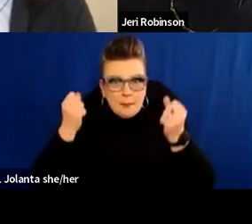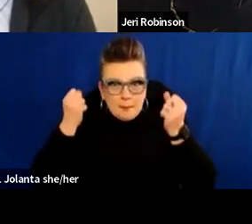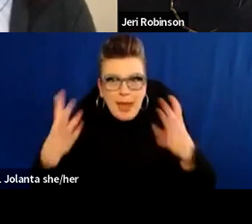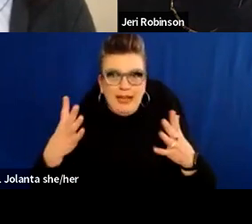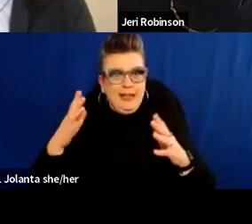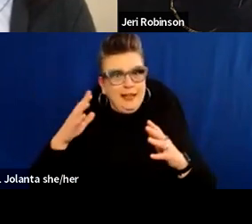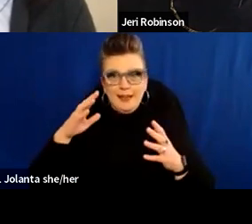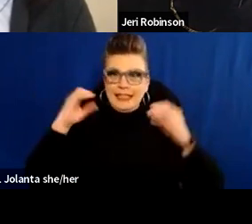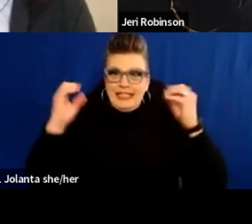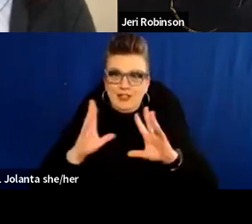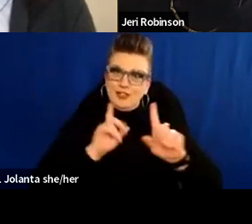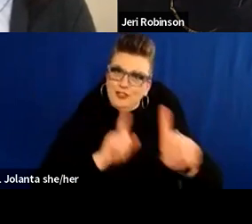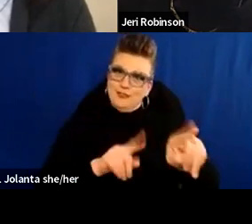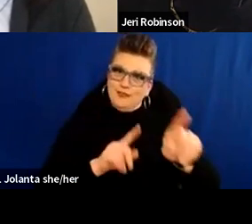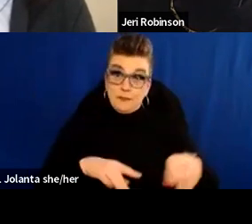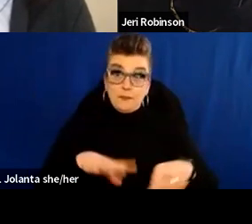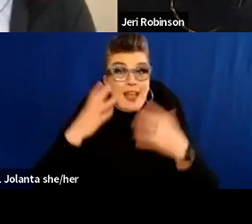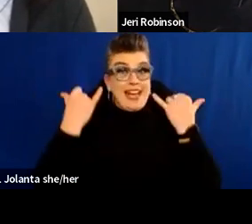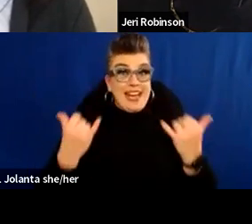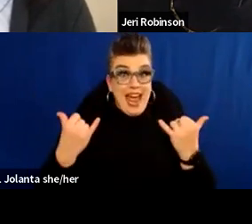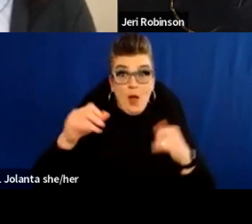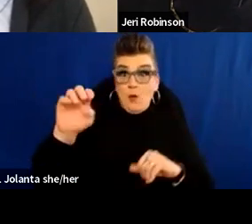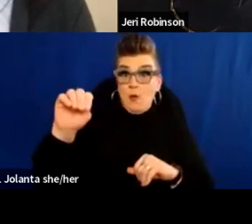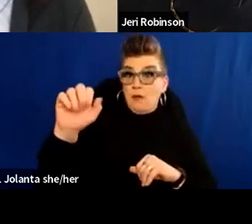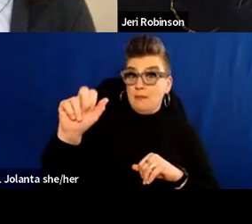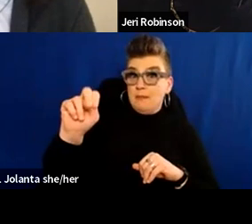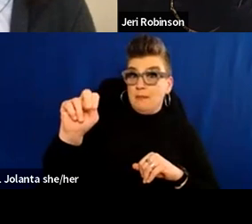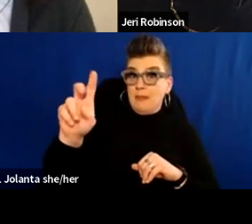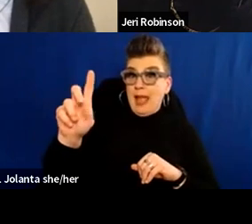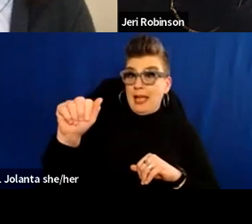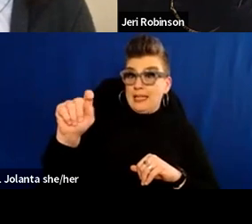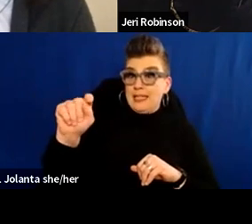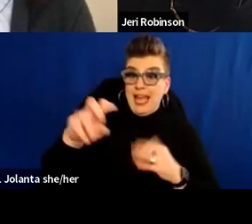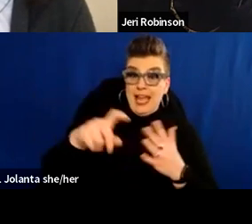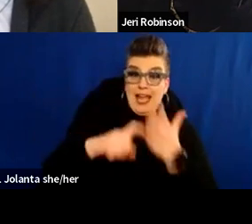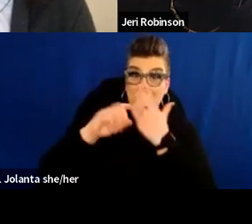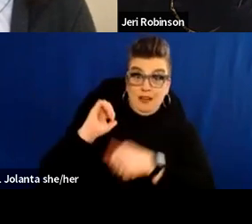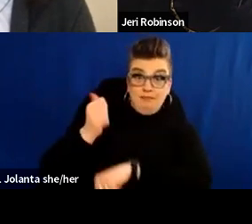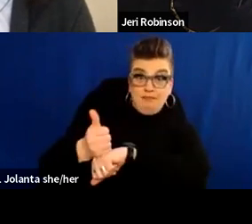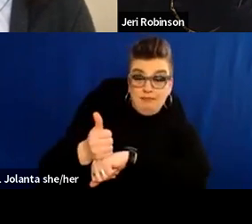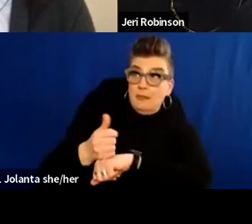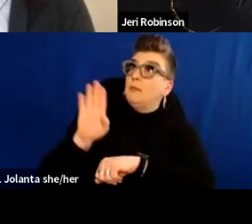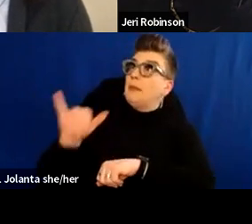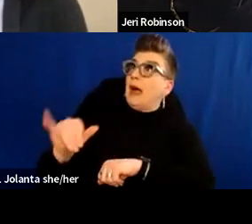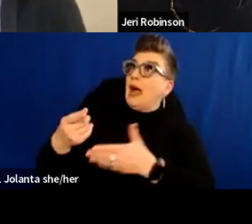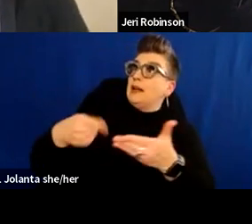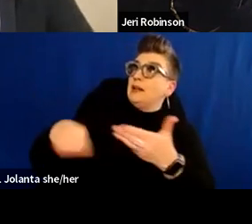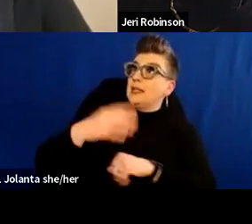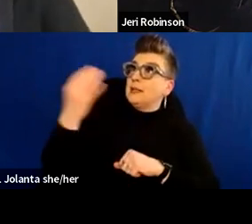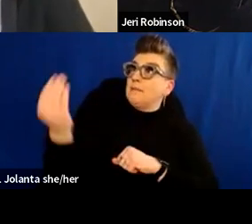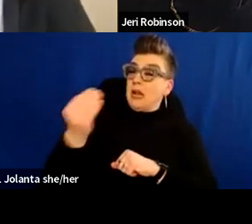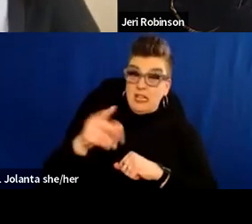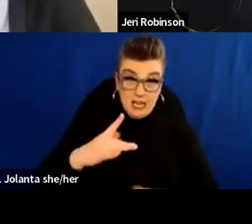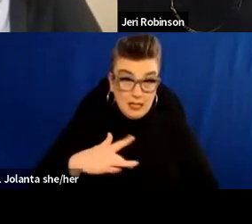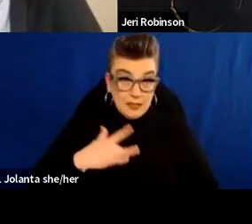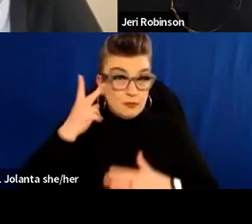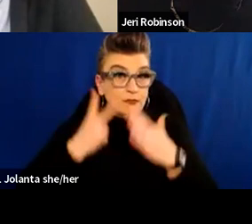now with the institution of the mandate uh by next monday do you have any projections on how that's going to affect